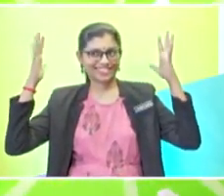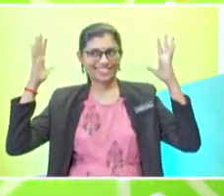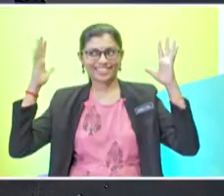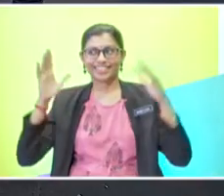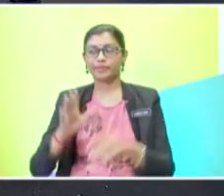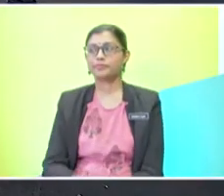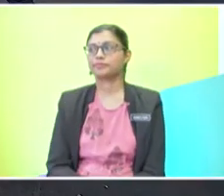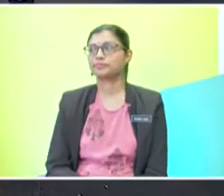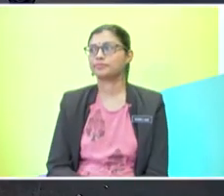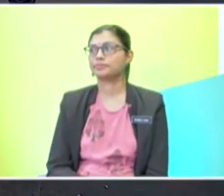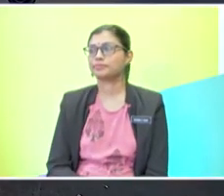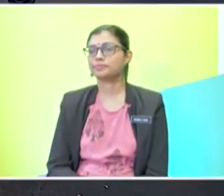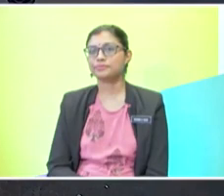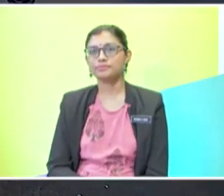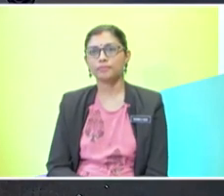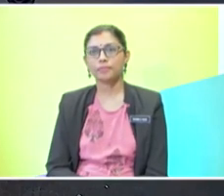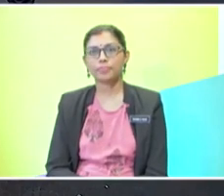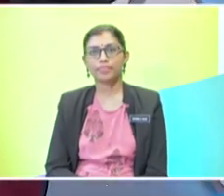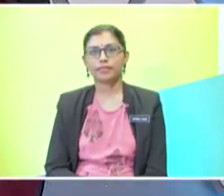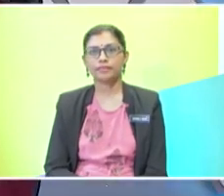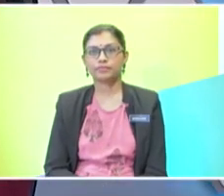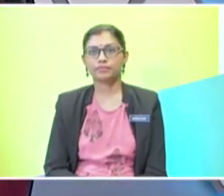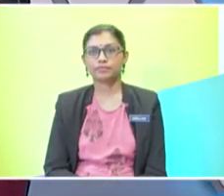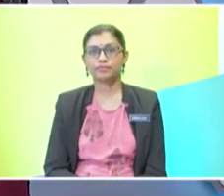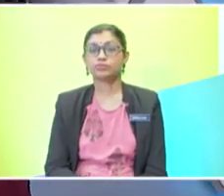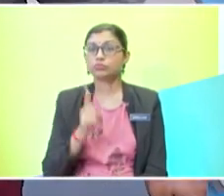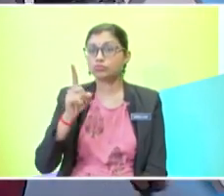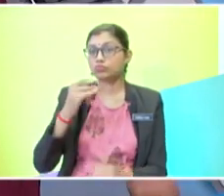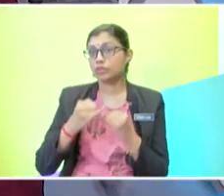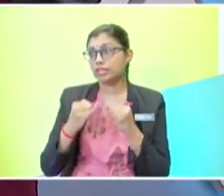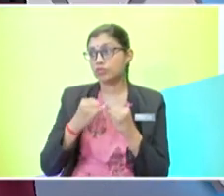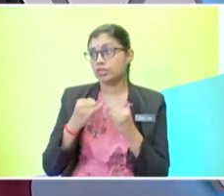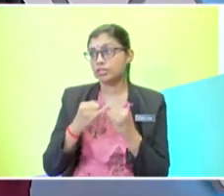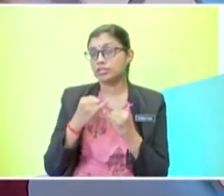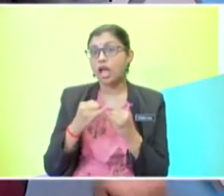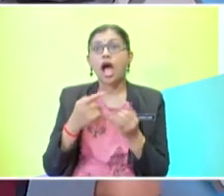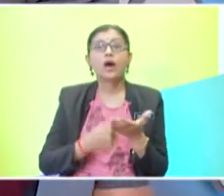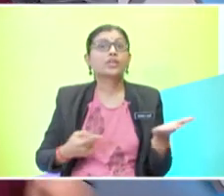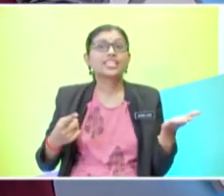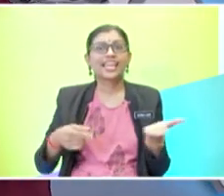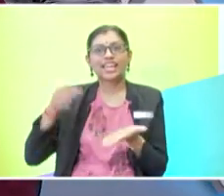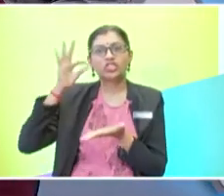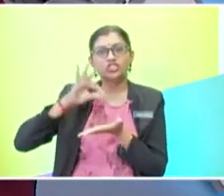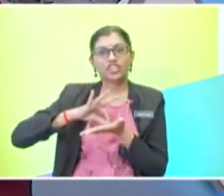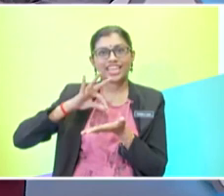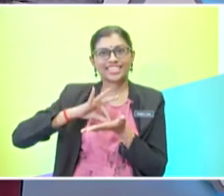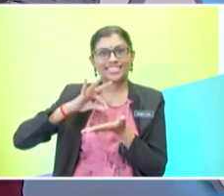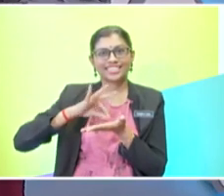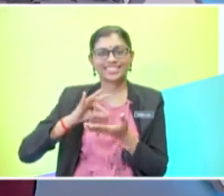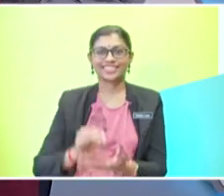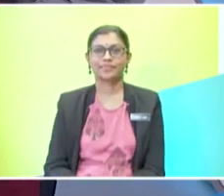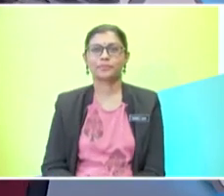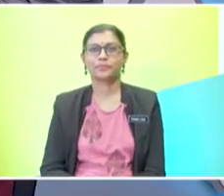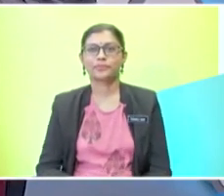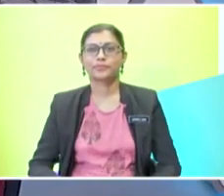Yes, okay. All right, do we still have one last word for today? One last word, okay. Mm. One last word.